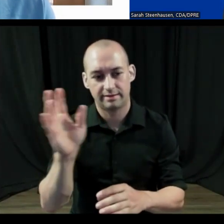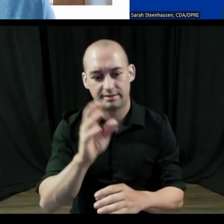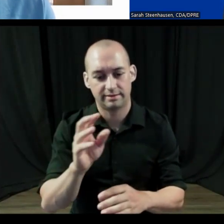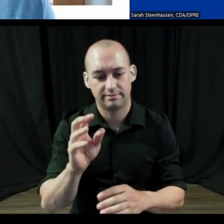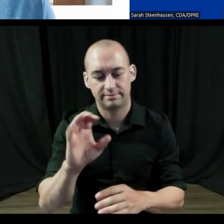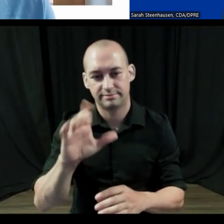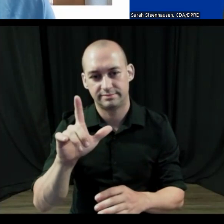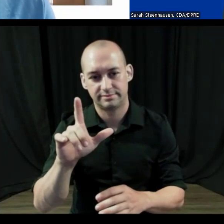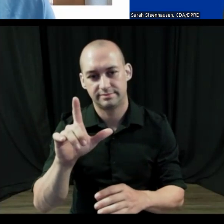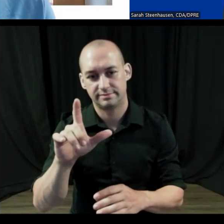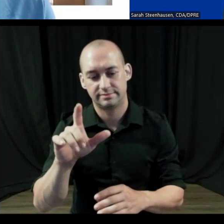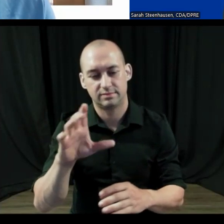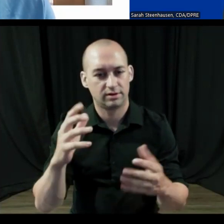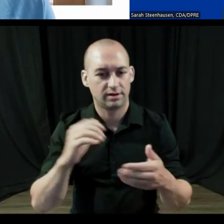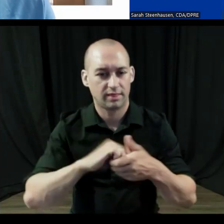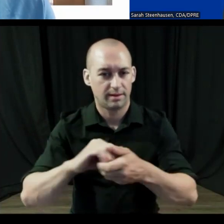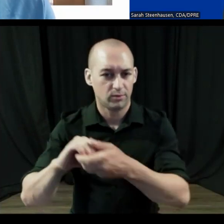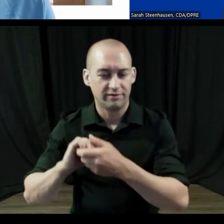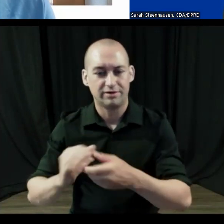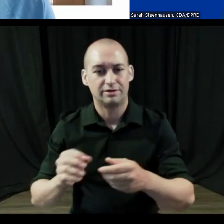Collaborative Consulting, of course,